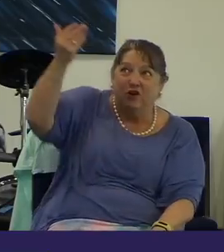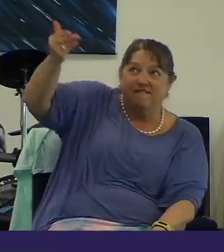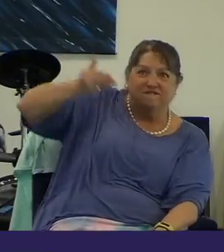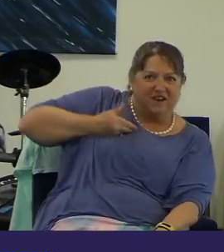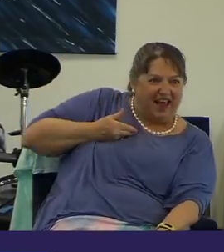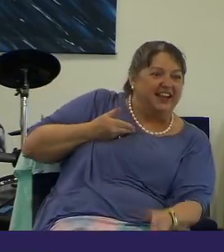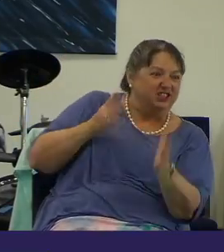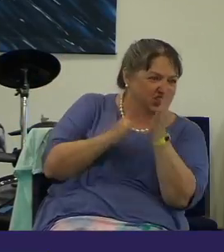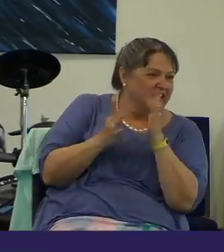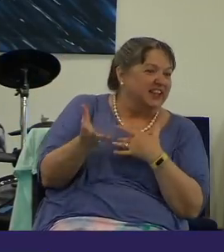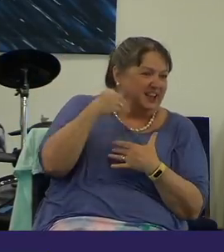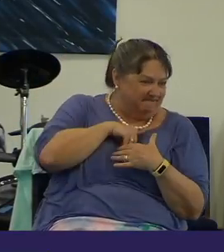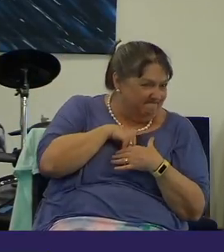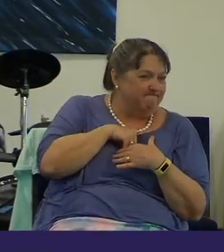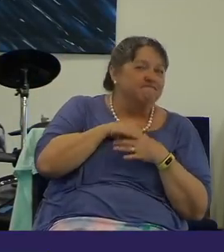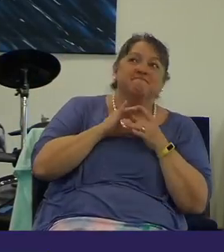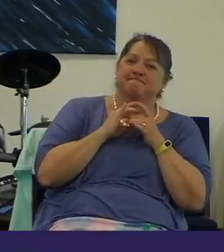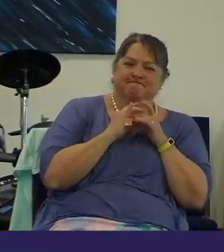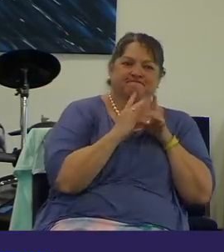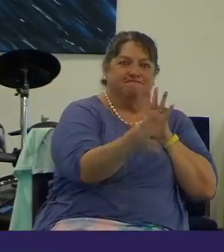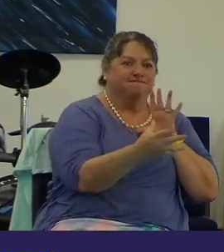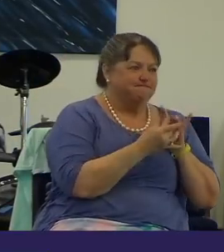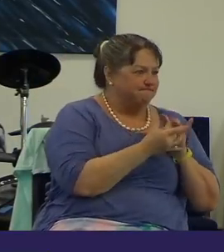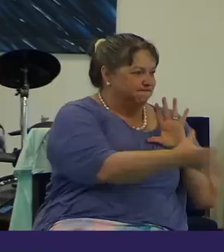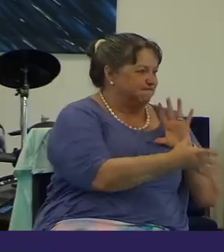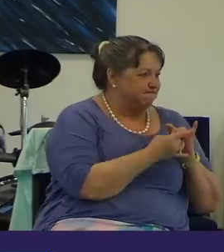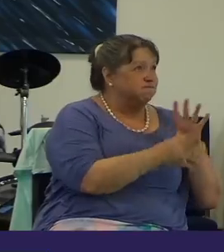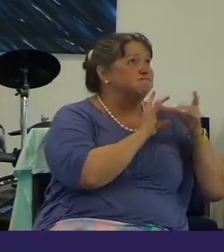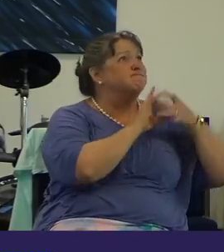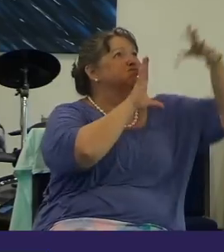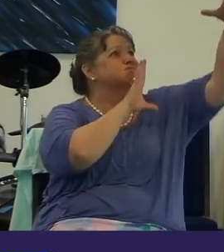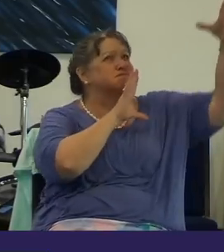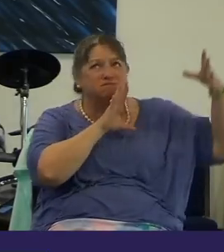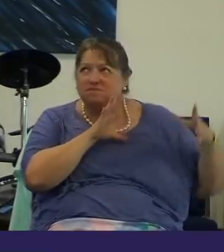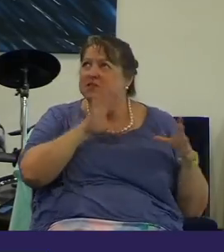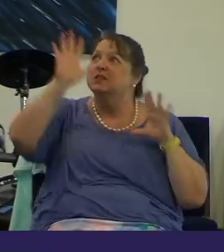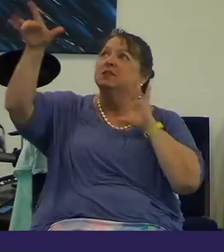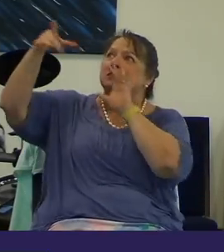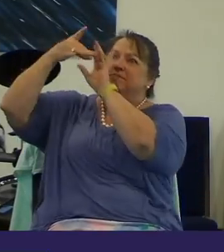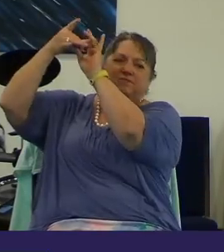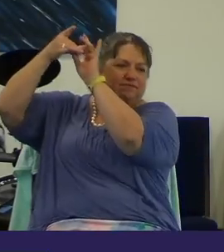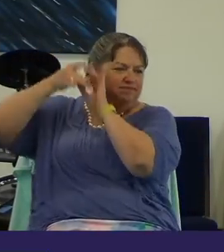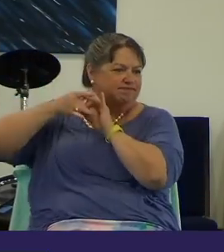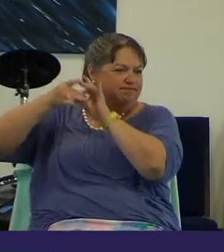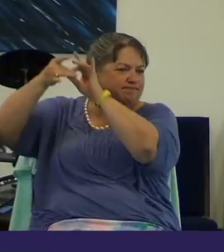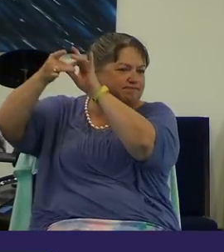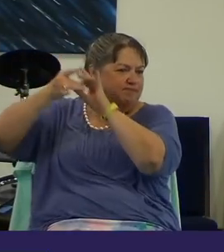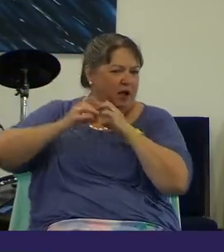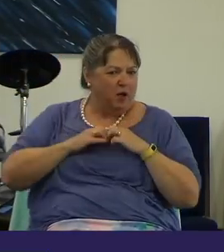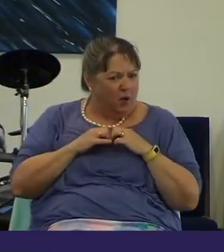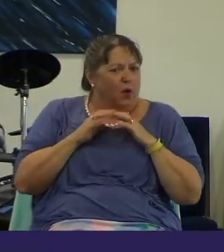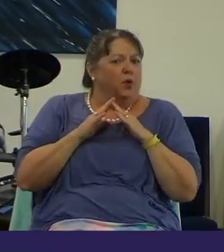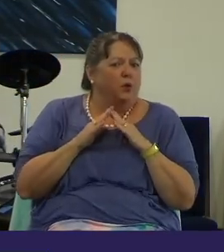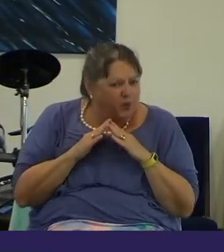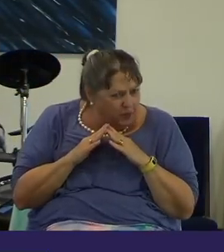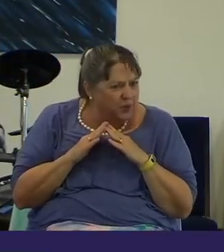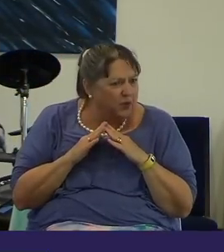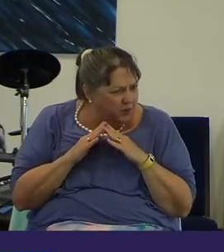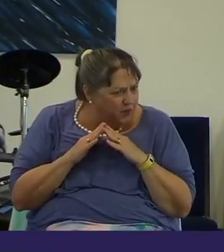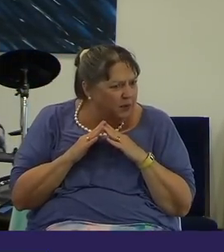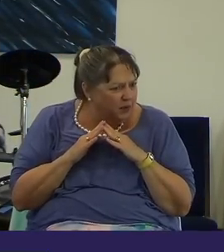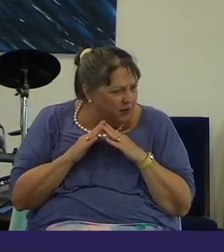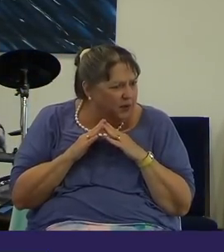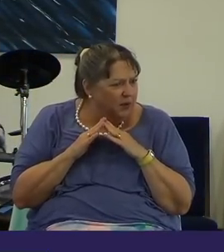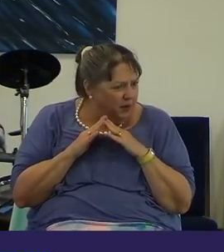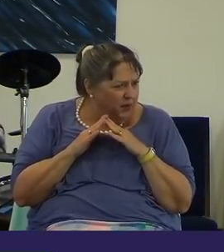once you invite Jesus to come, the resurrected Christ, to come and raise within you a heart that needs to know him and experience